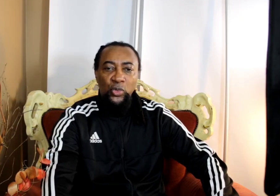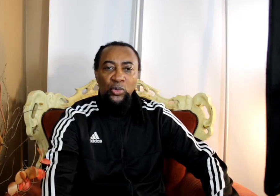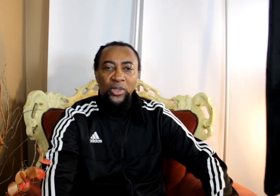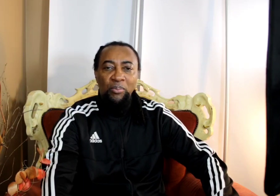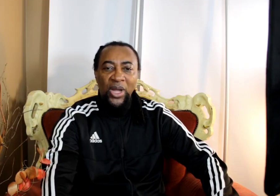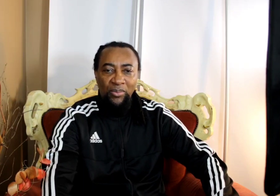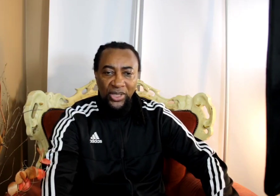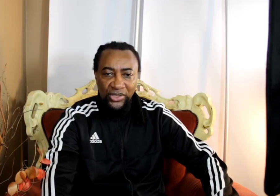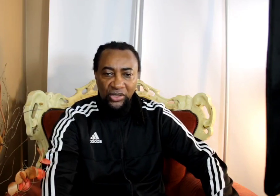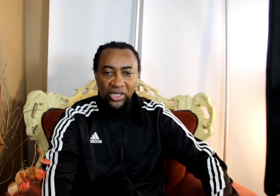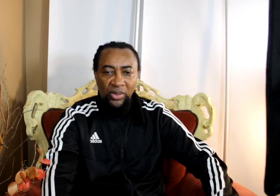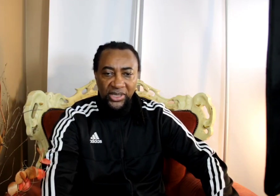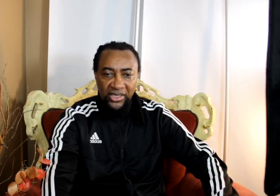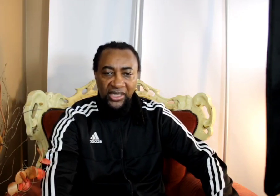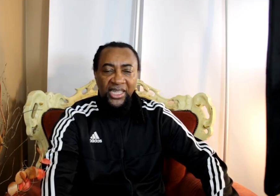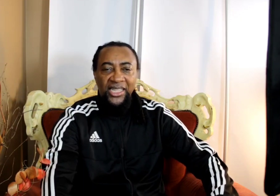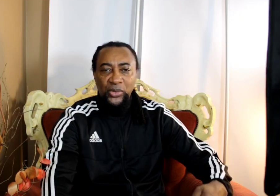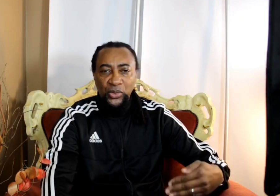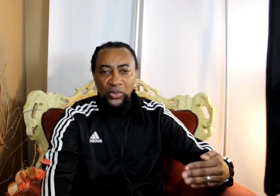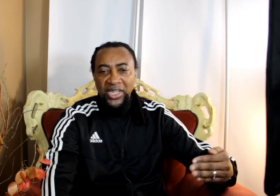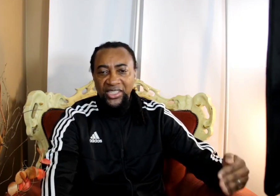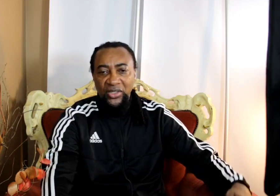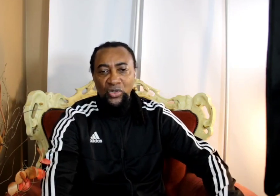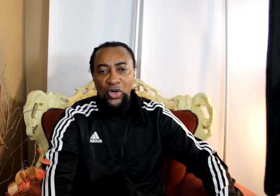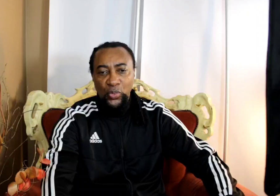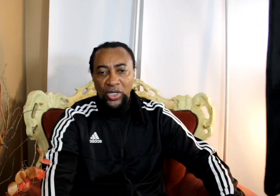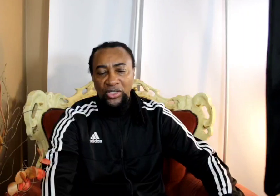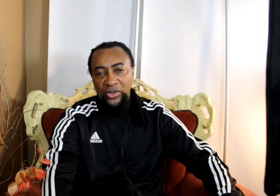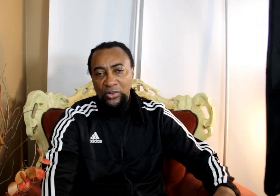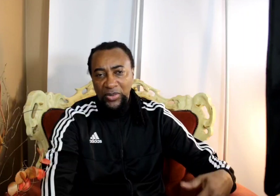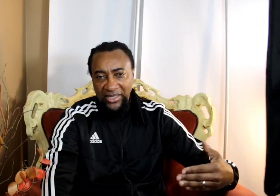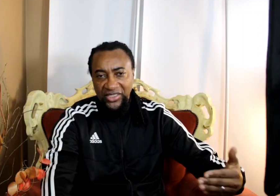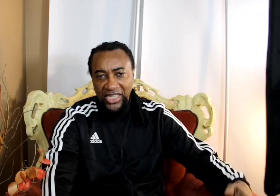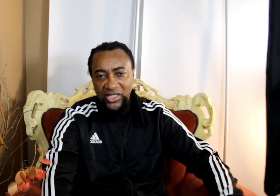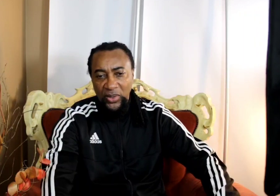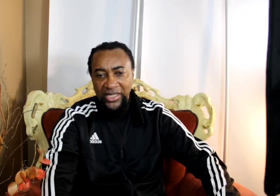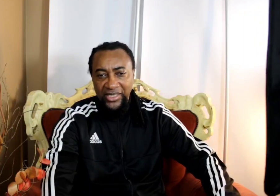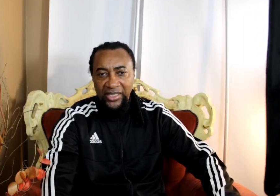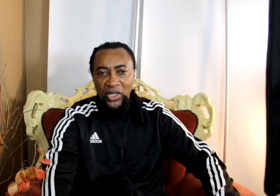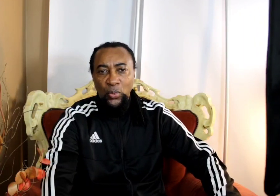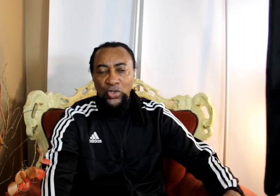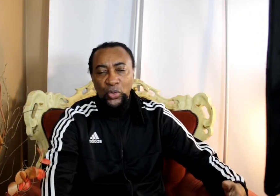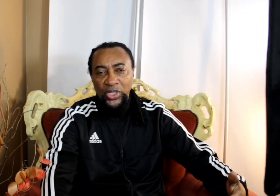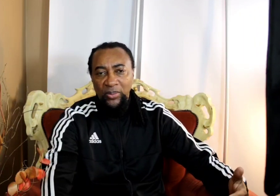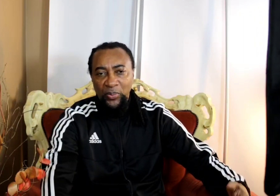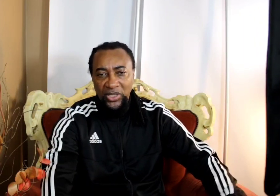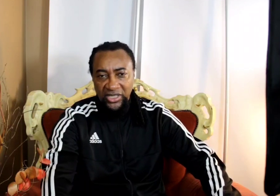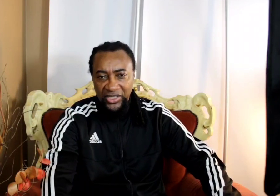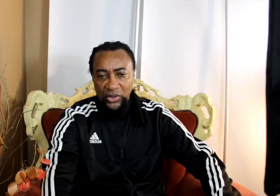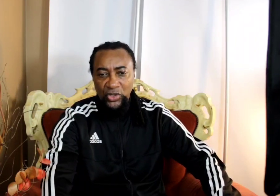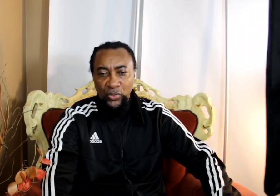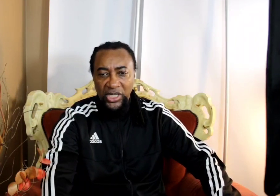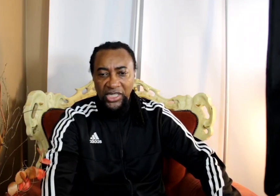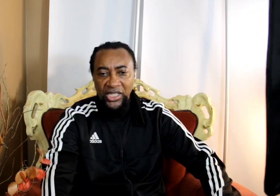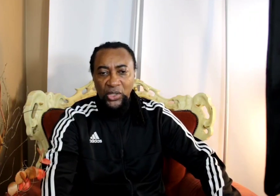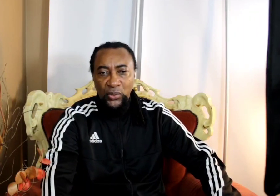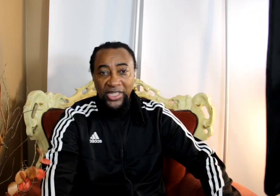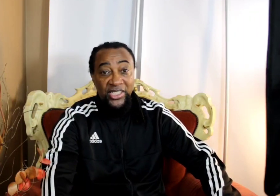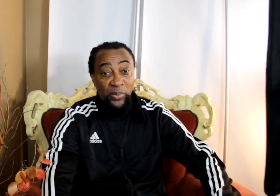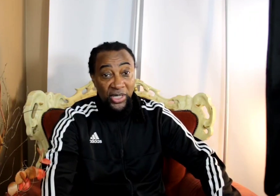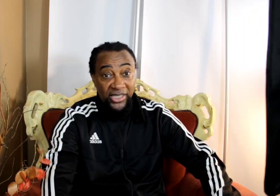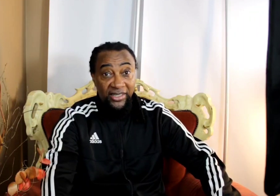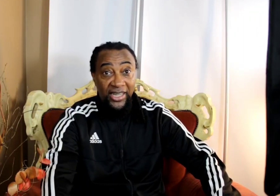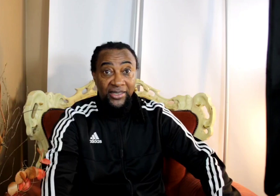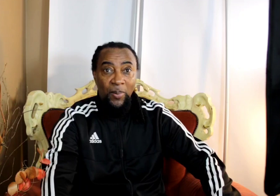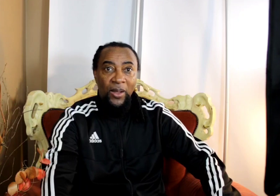its two members to the committee that would do the necessary groundwork to make the change a reality, was holding up the process, and she was really,